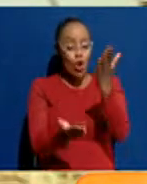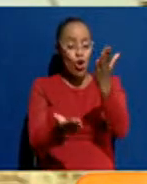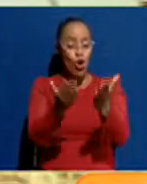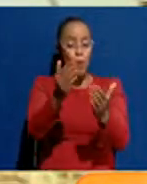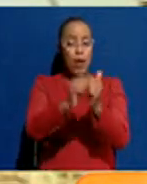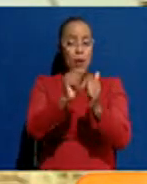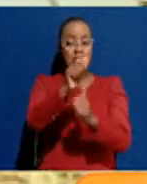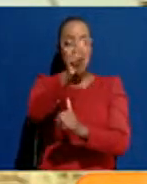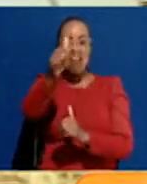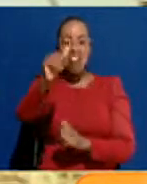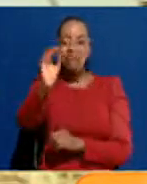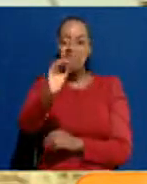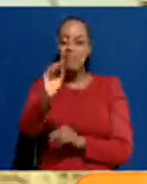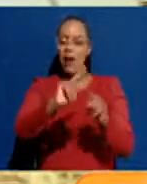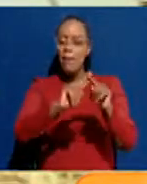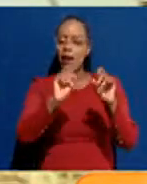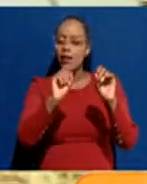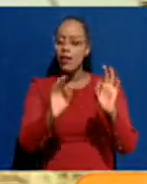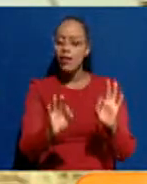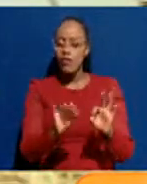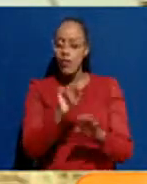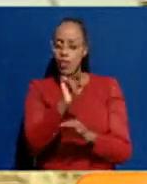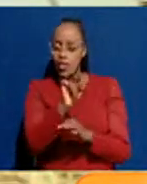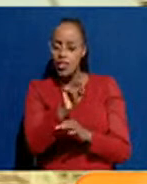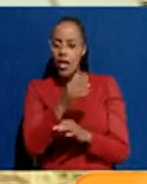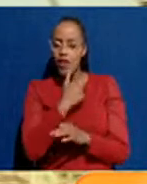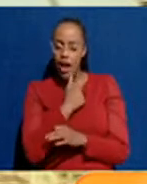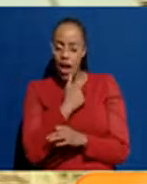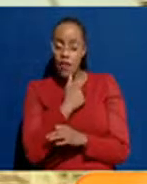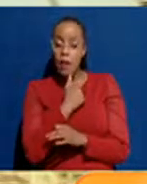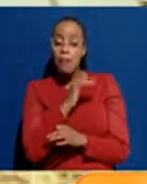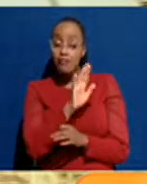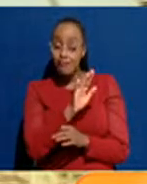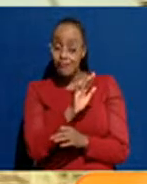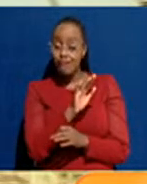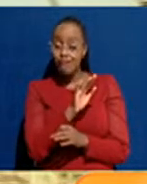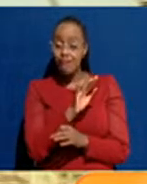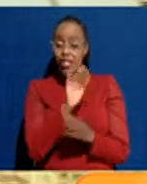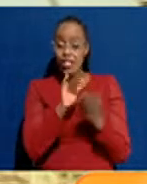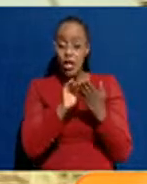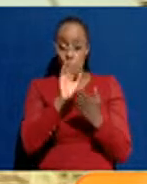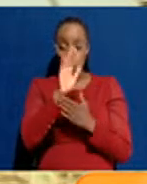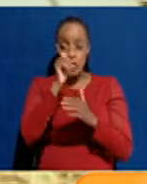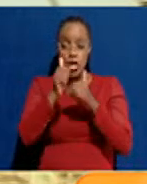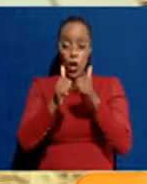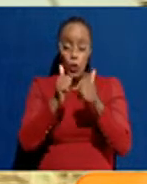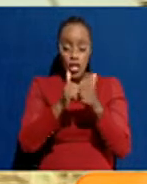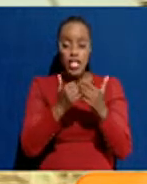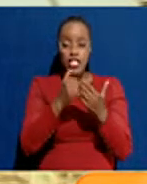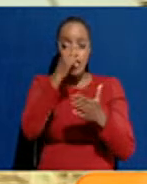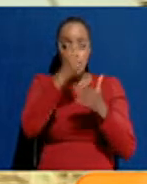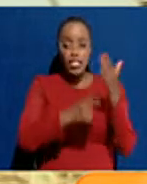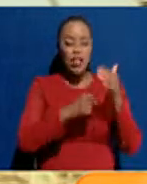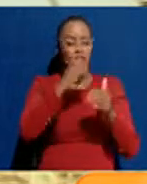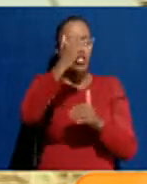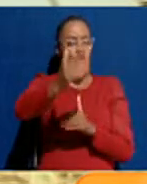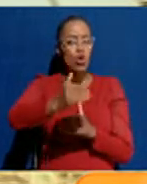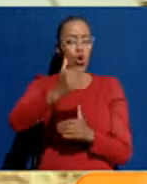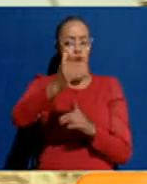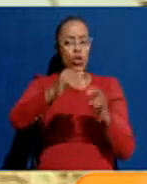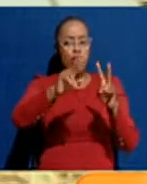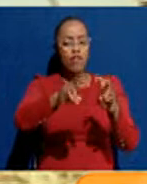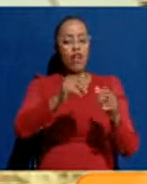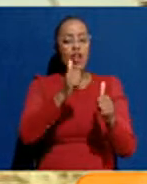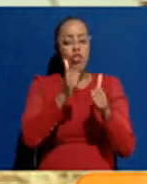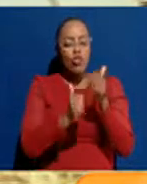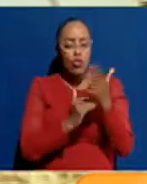other expensive sources. But if you are to analyze, and by the way, most of the what is charged is always checked by the